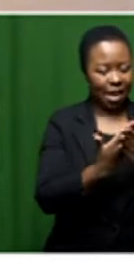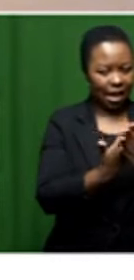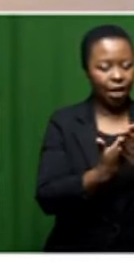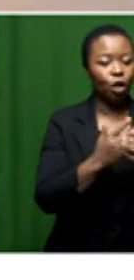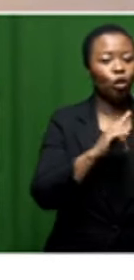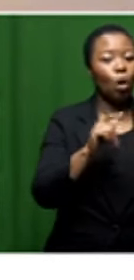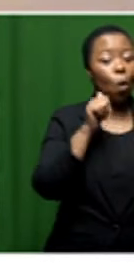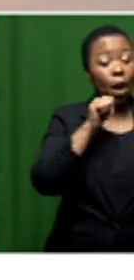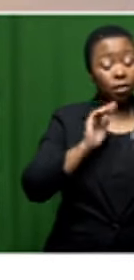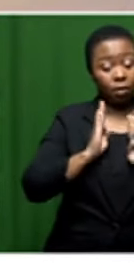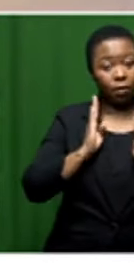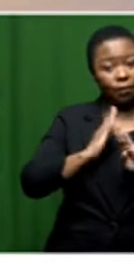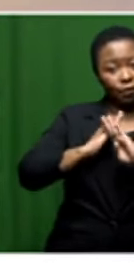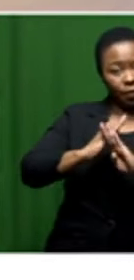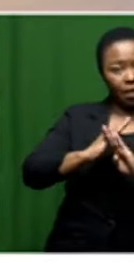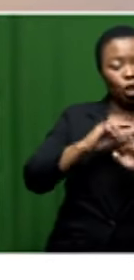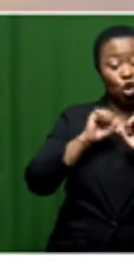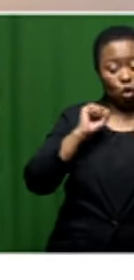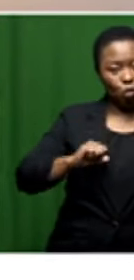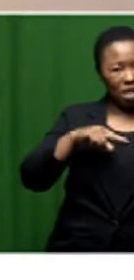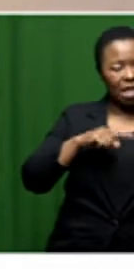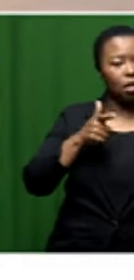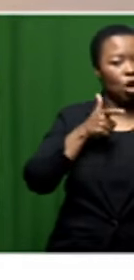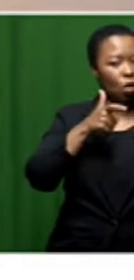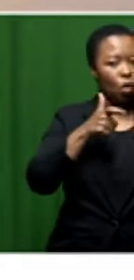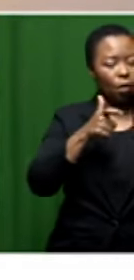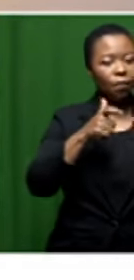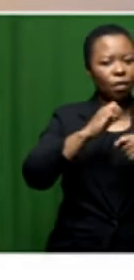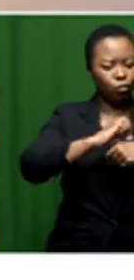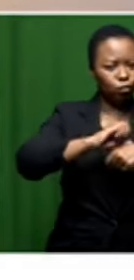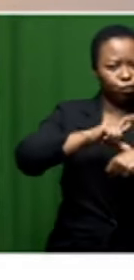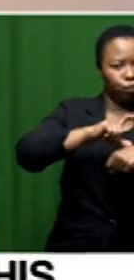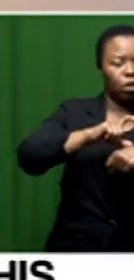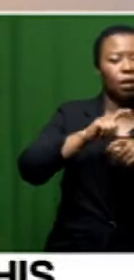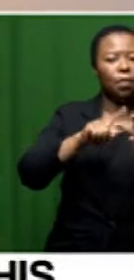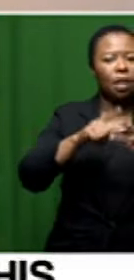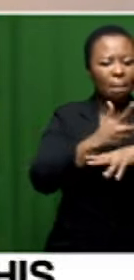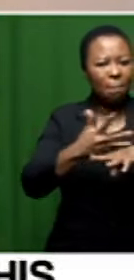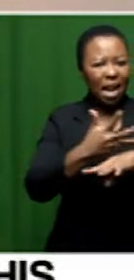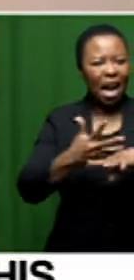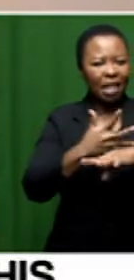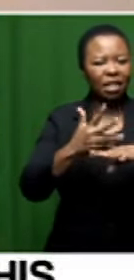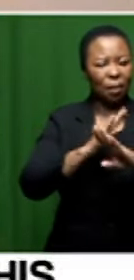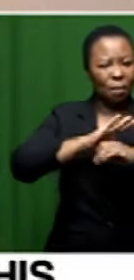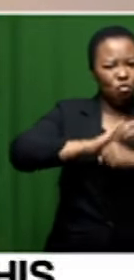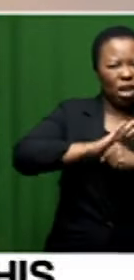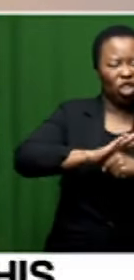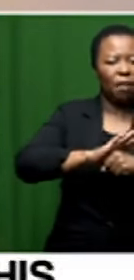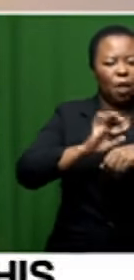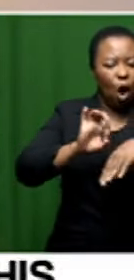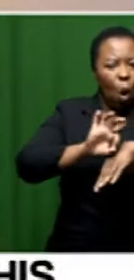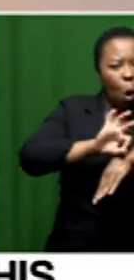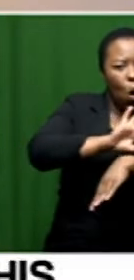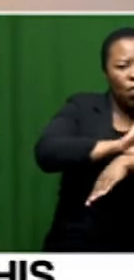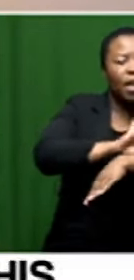happens, the immune response becomes uncontrolled, unregulated inflammation, blood pressure, blood clotting, and that leads to tissue damage